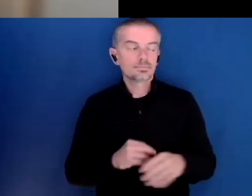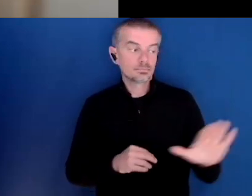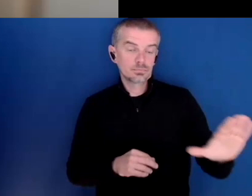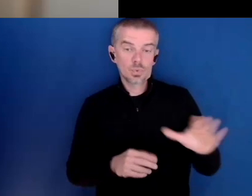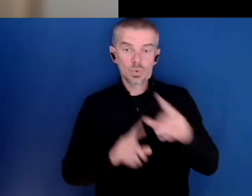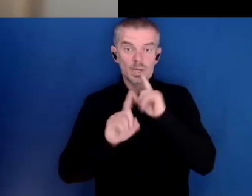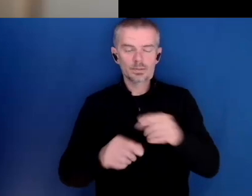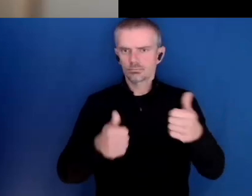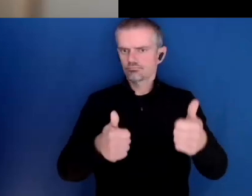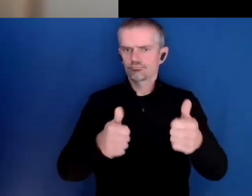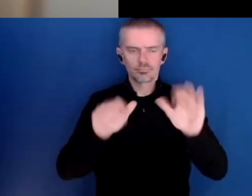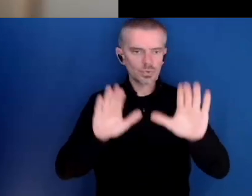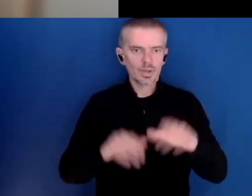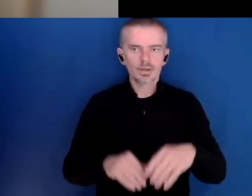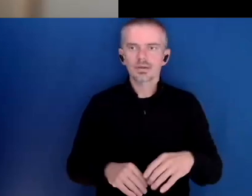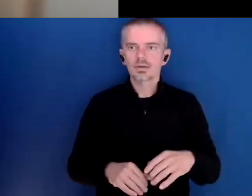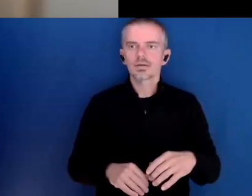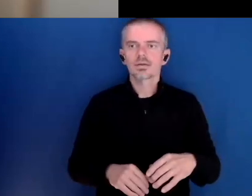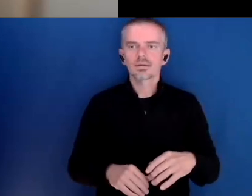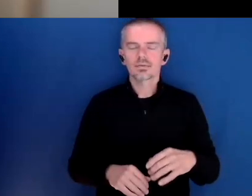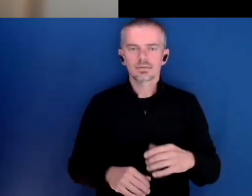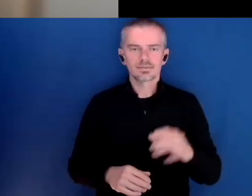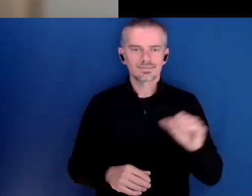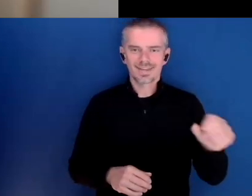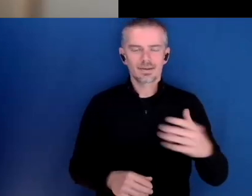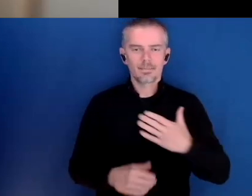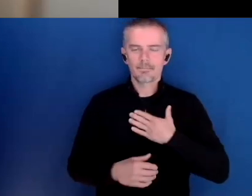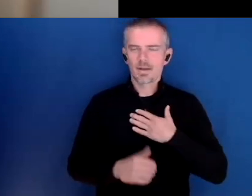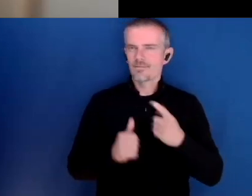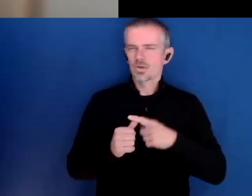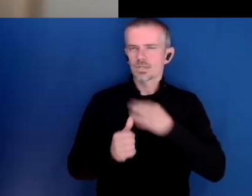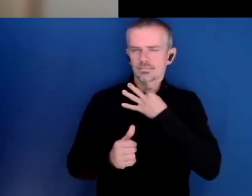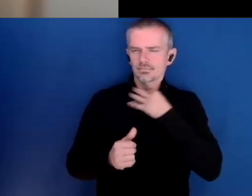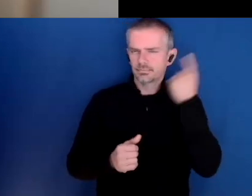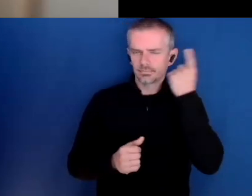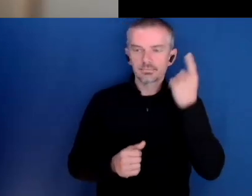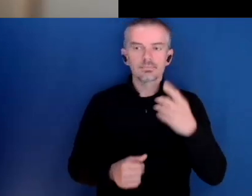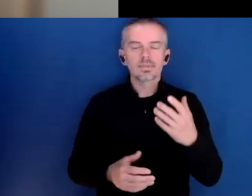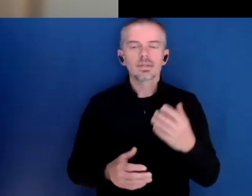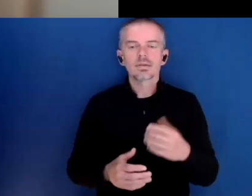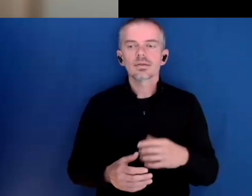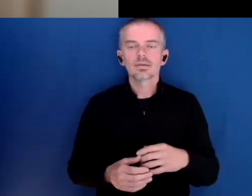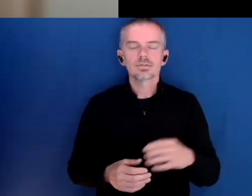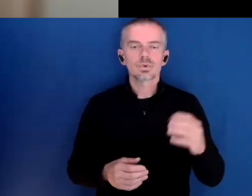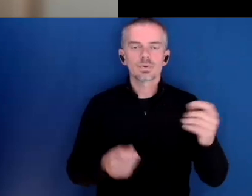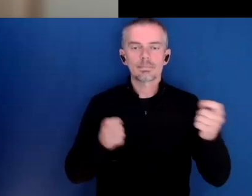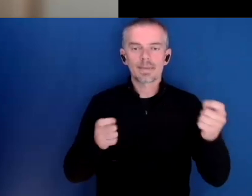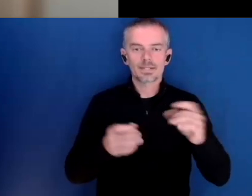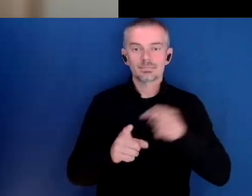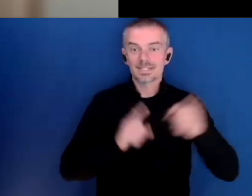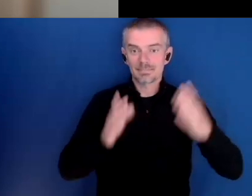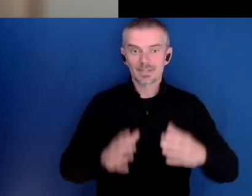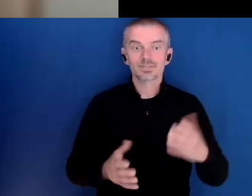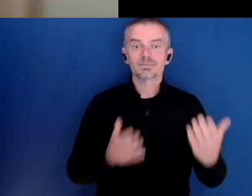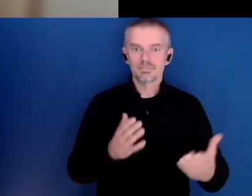is great. She's like, my first question is, and this is something that you might hear from a grants management specialist, is engage